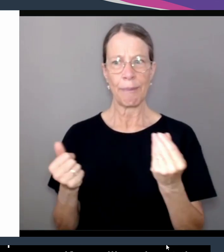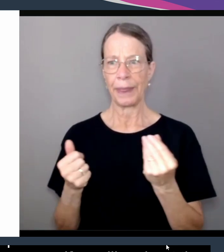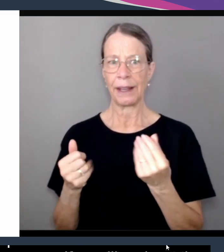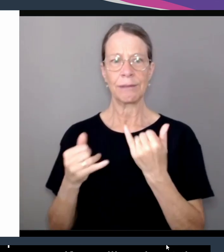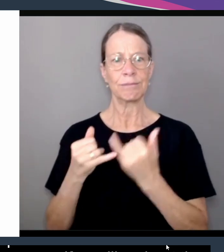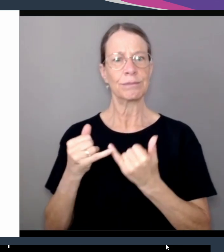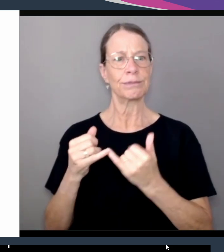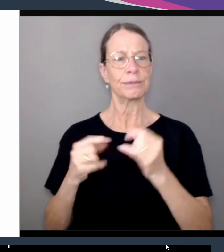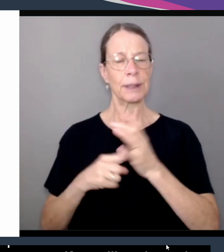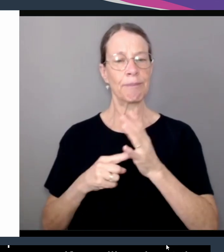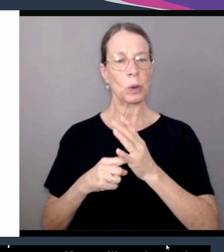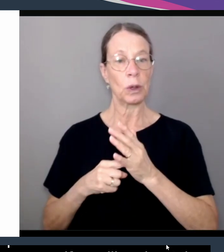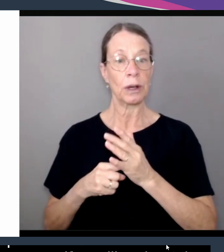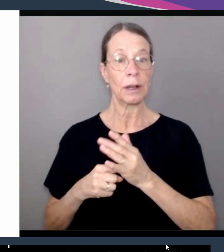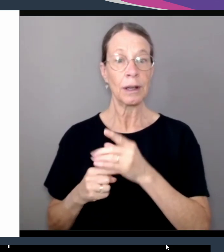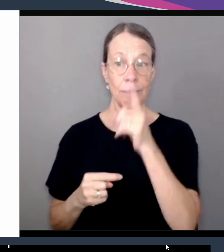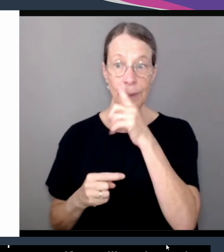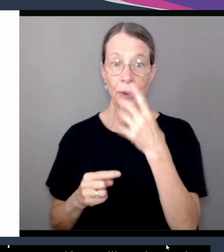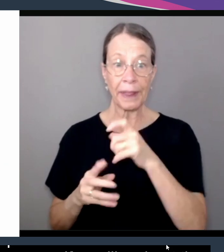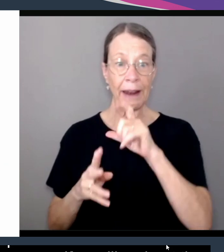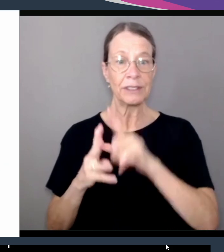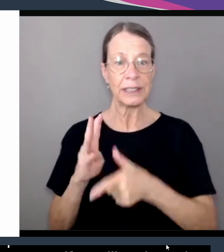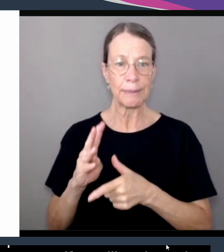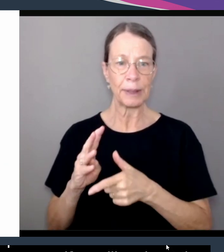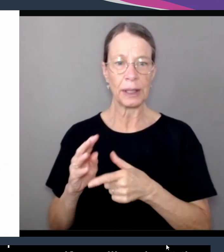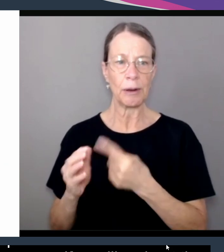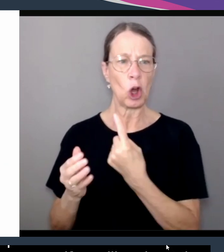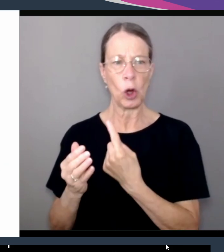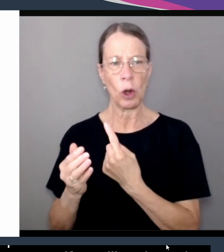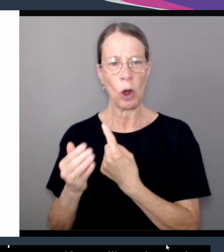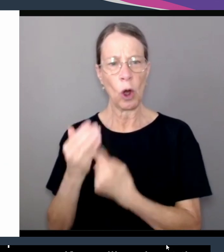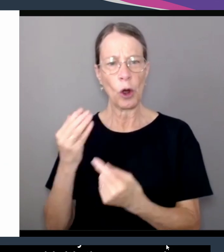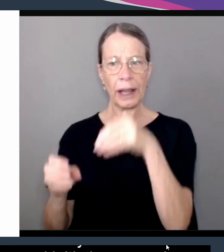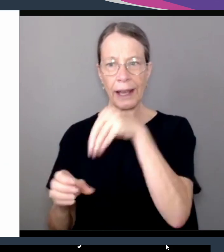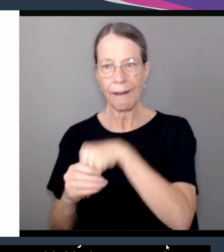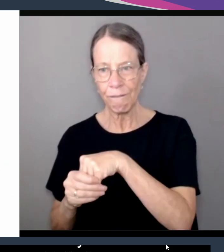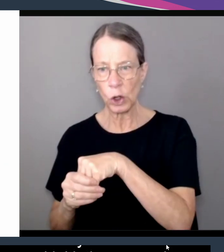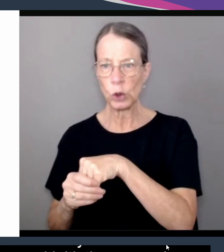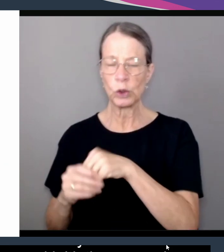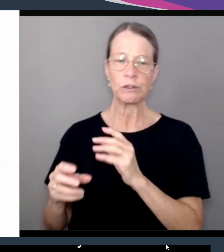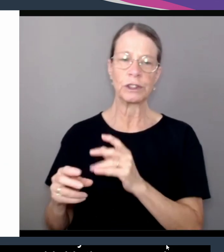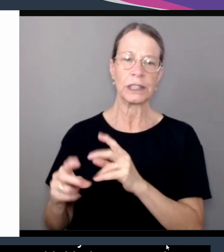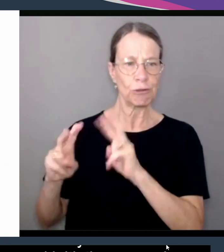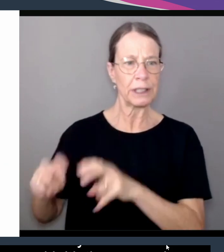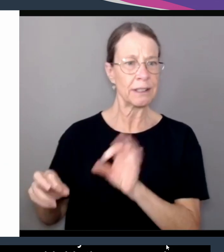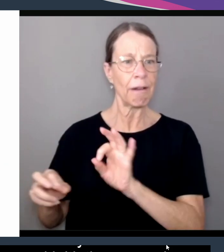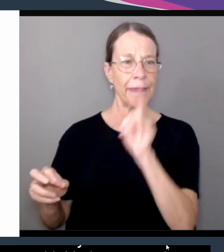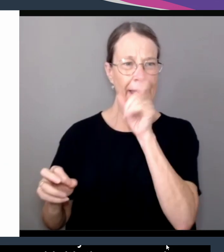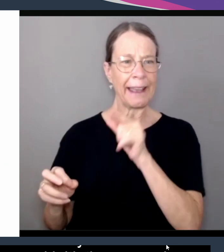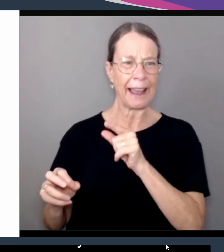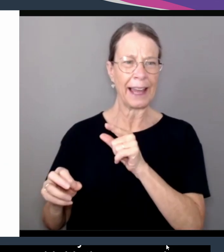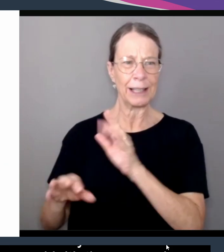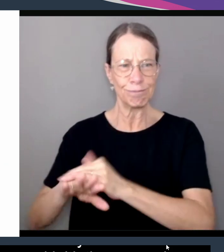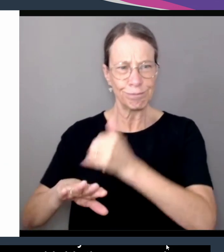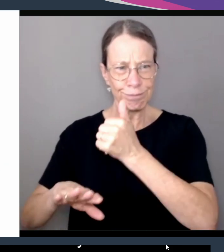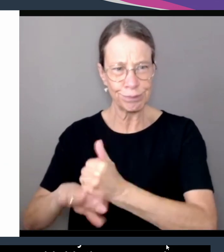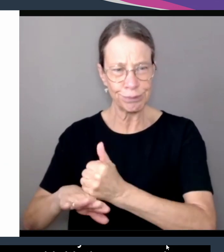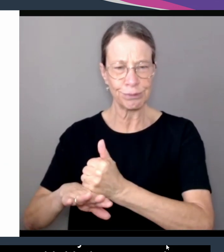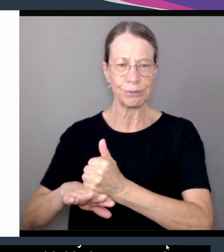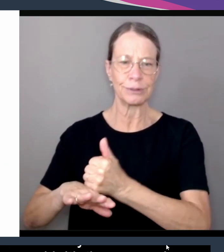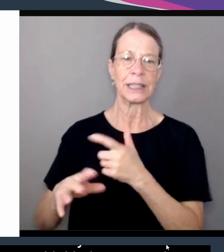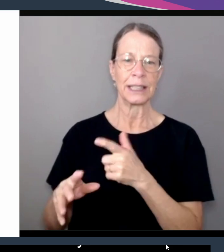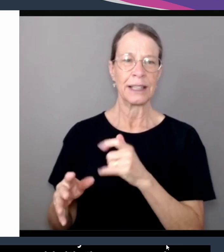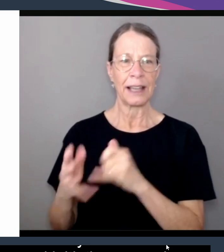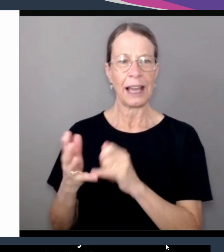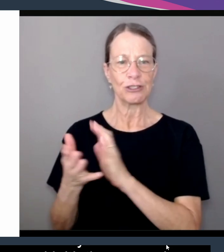with disability don't just contribute to research, they have the right to shape it. Citizen Research Essentials is Australia's